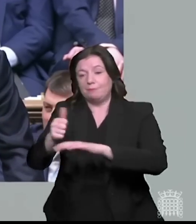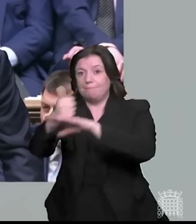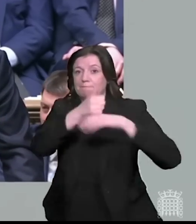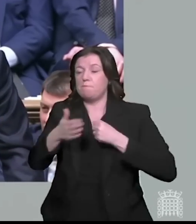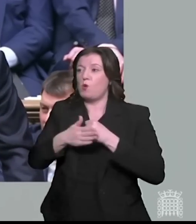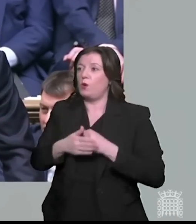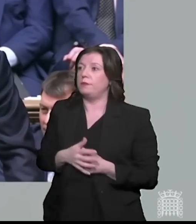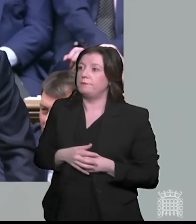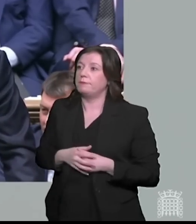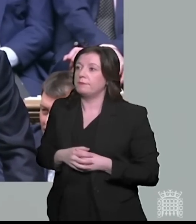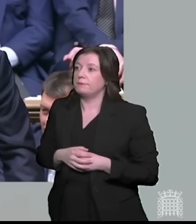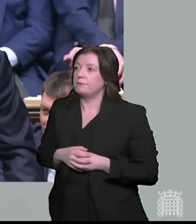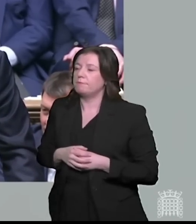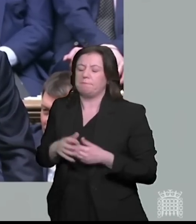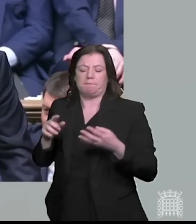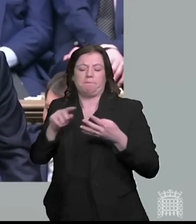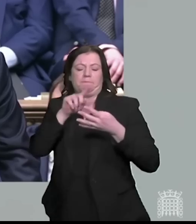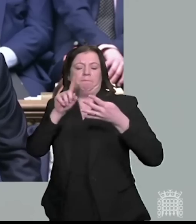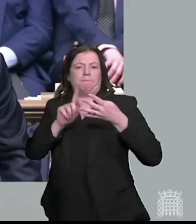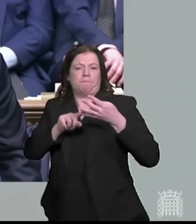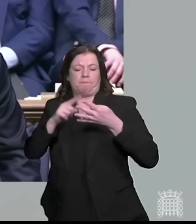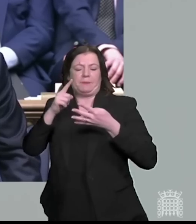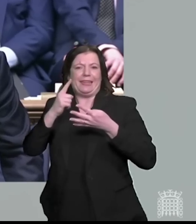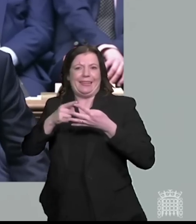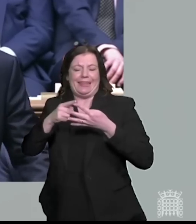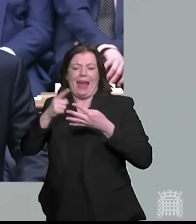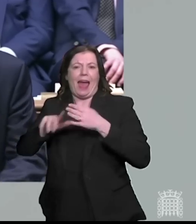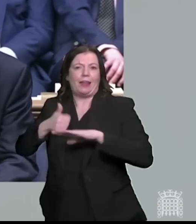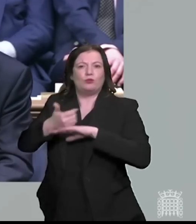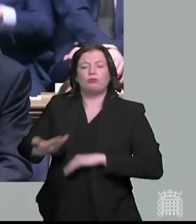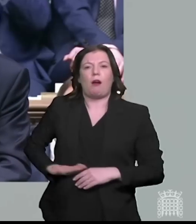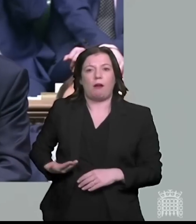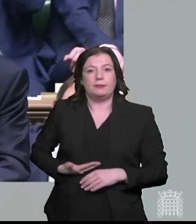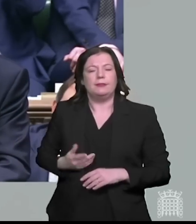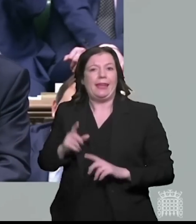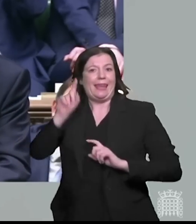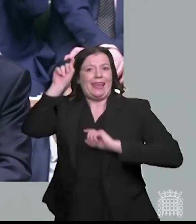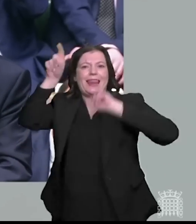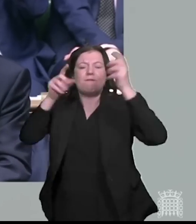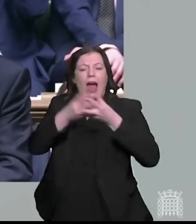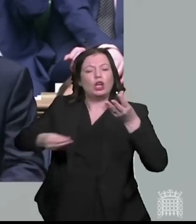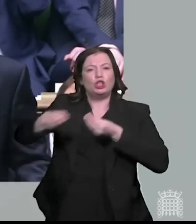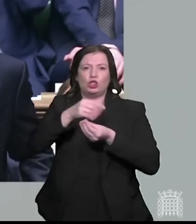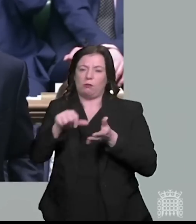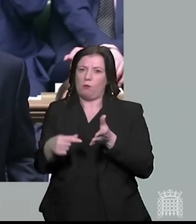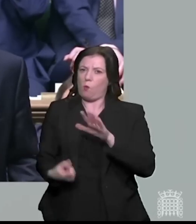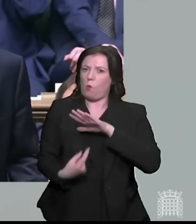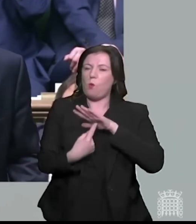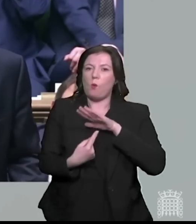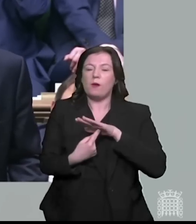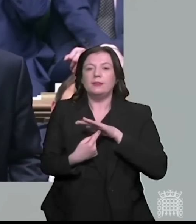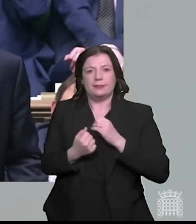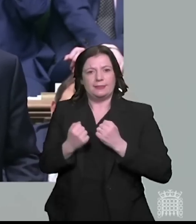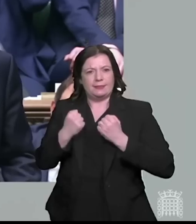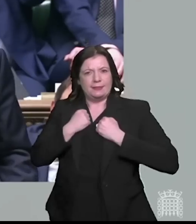Finally, under the E of enterprise, Madam Deputy Speaker, I come to our innovation economy, a central area of